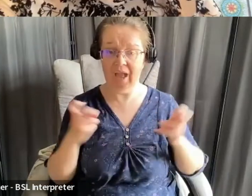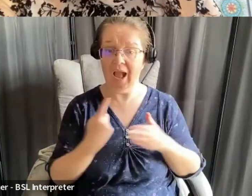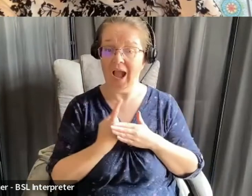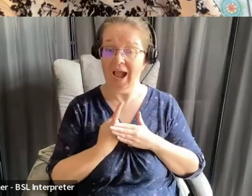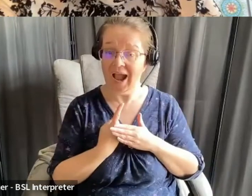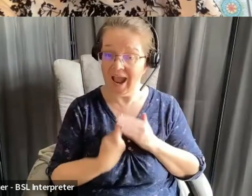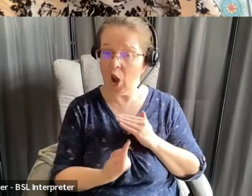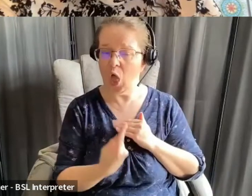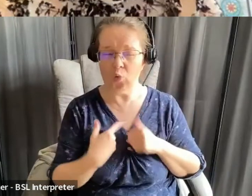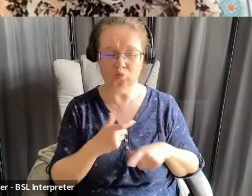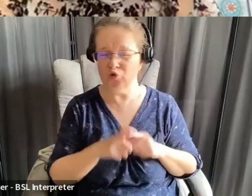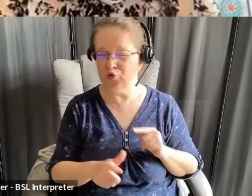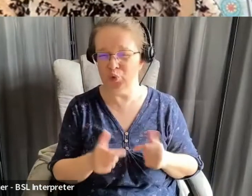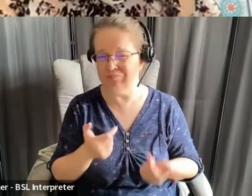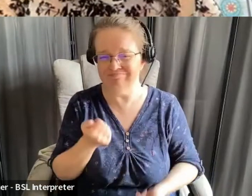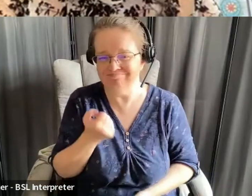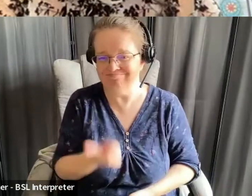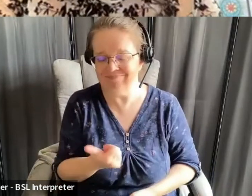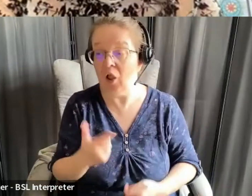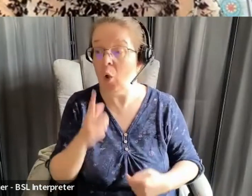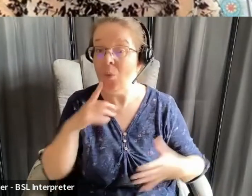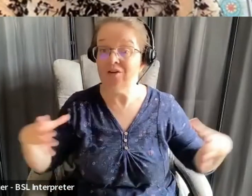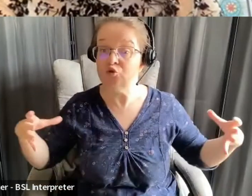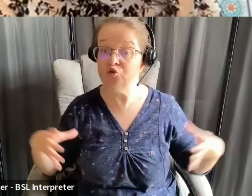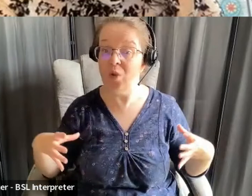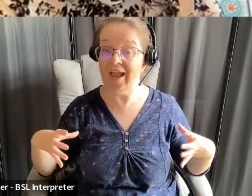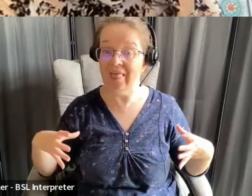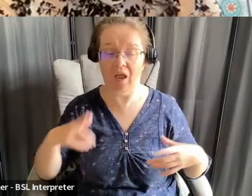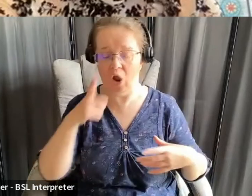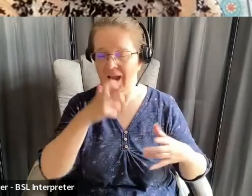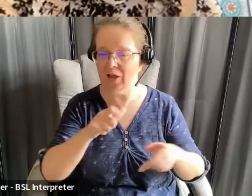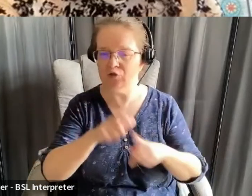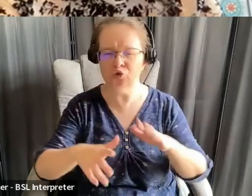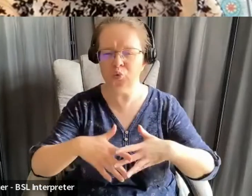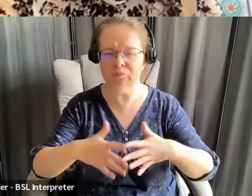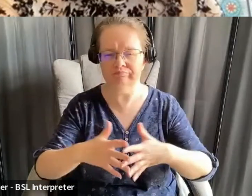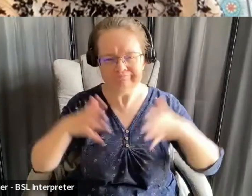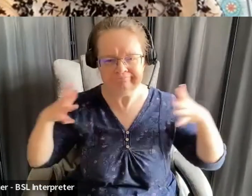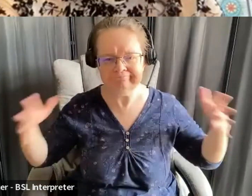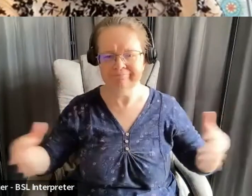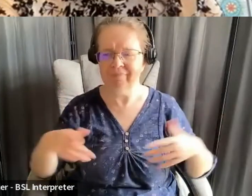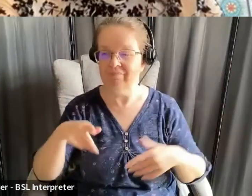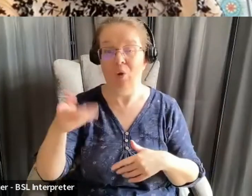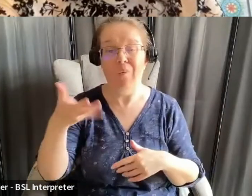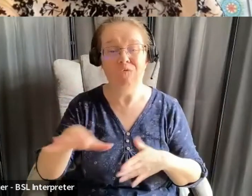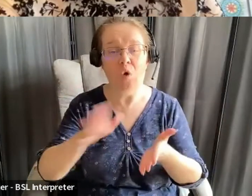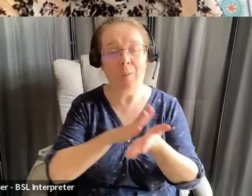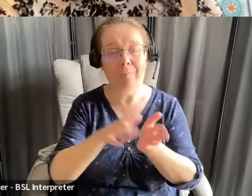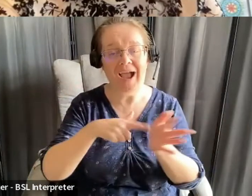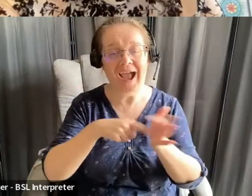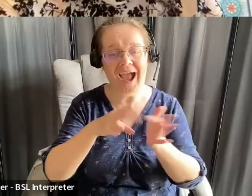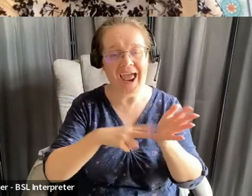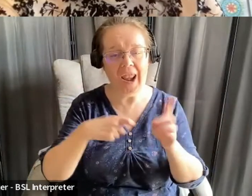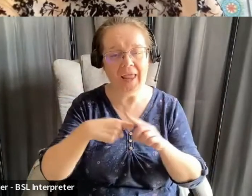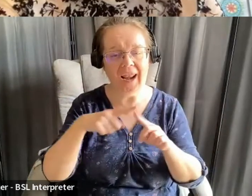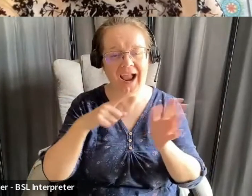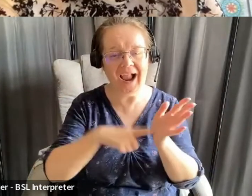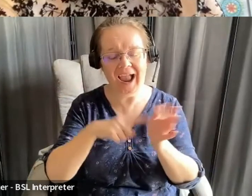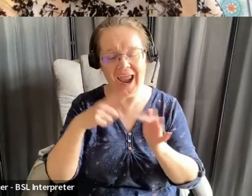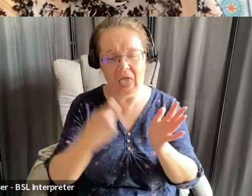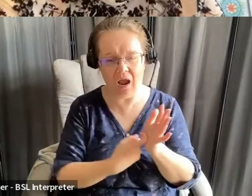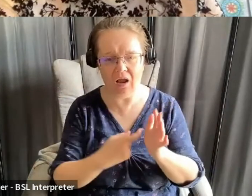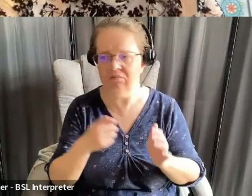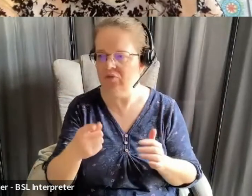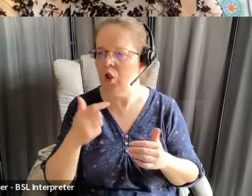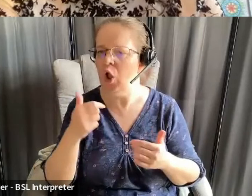we can do so little, together we can do so much. And that's from Helen Keller. Get started and act it out. We can all be in analysis paralysis. You'll make